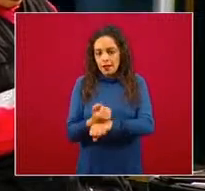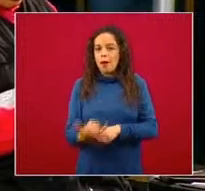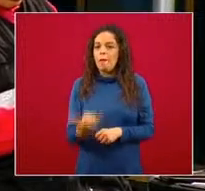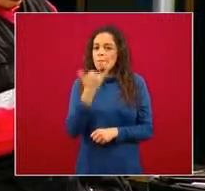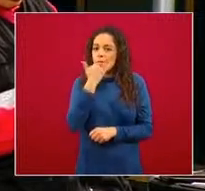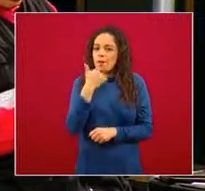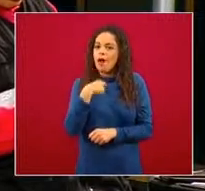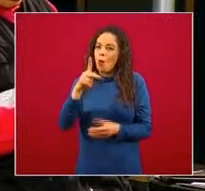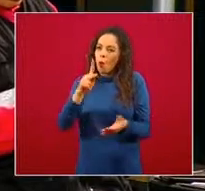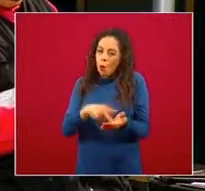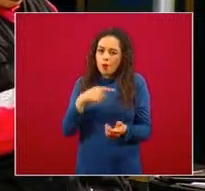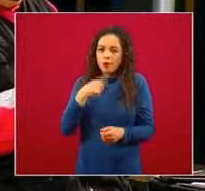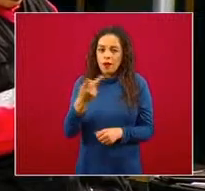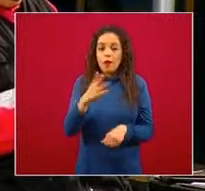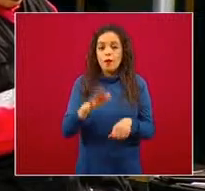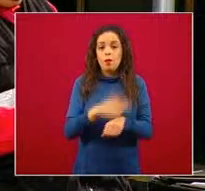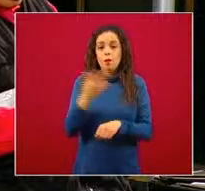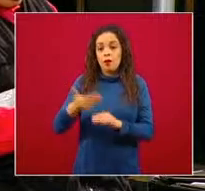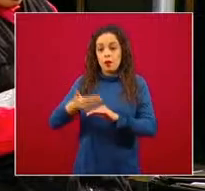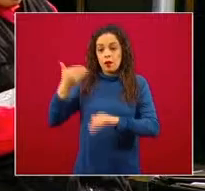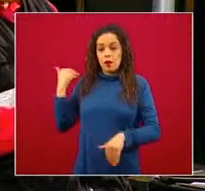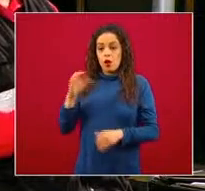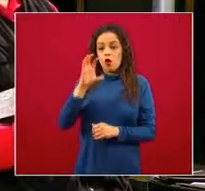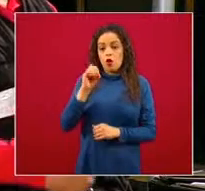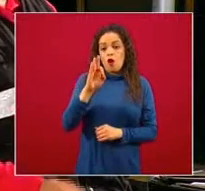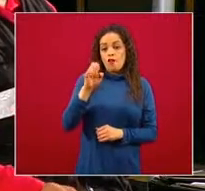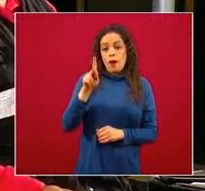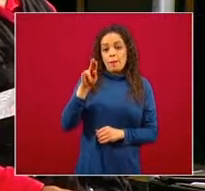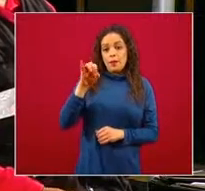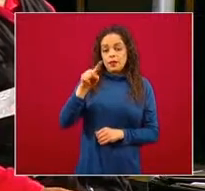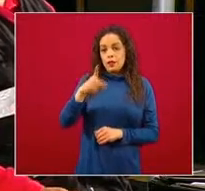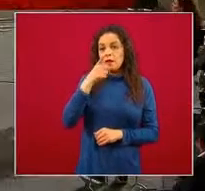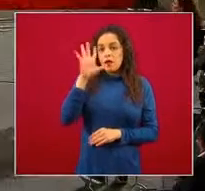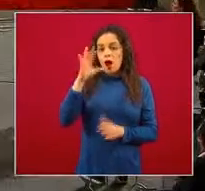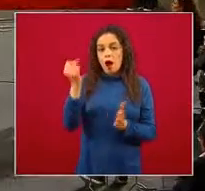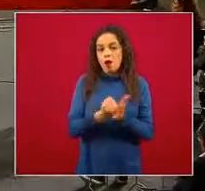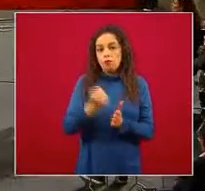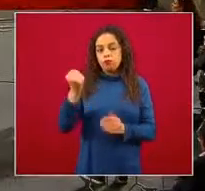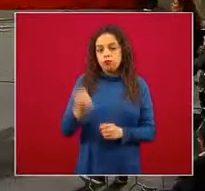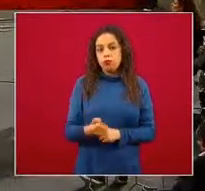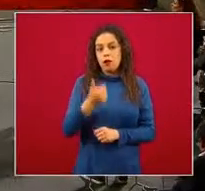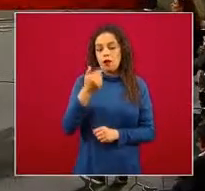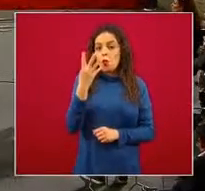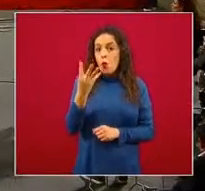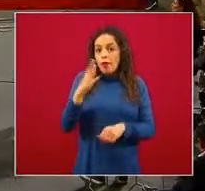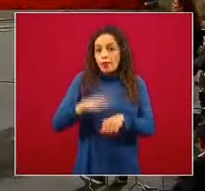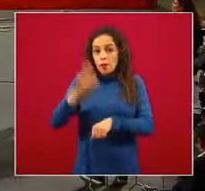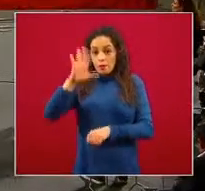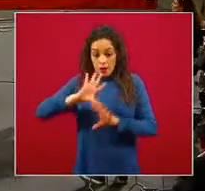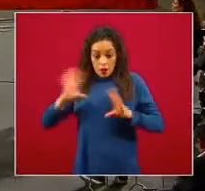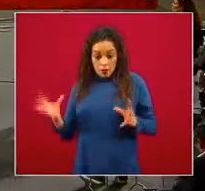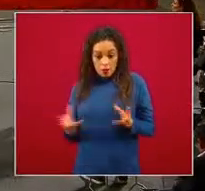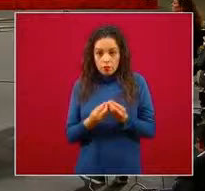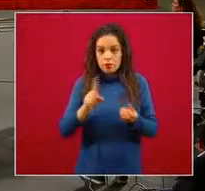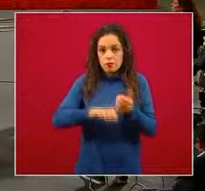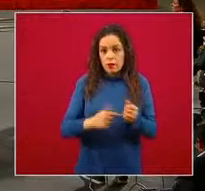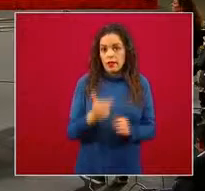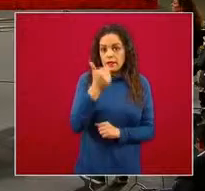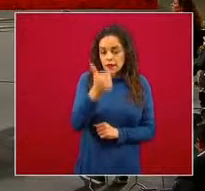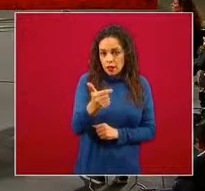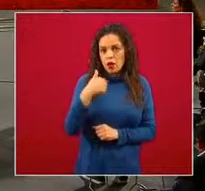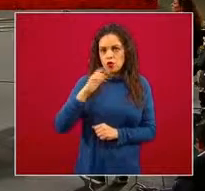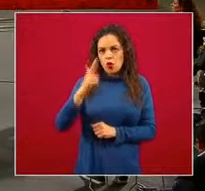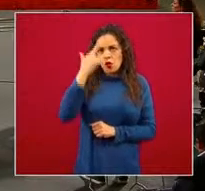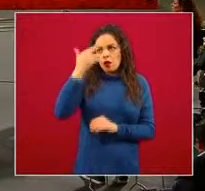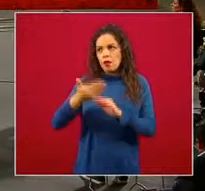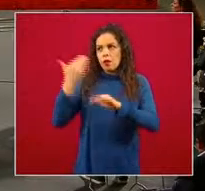I apologize that I insist on this, but you had 4 other serological tests, so in total